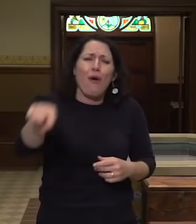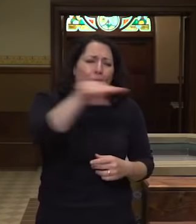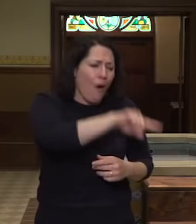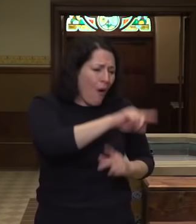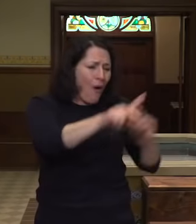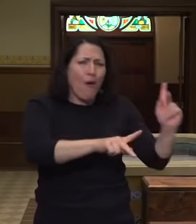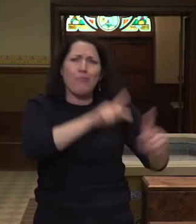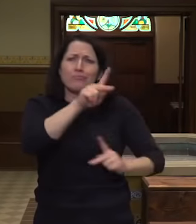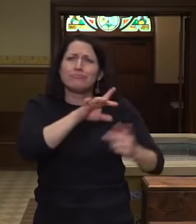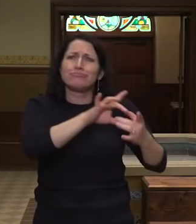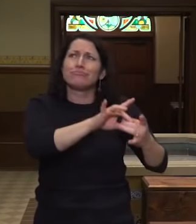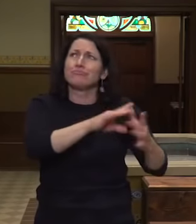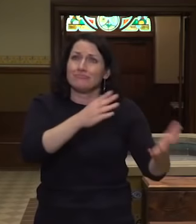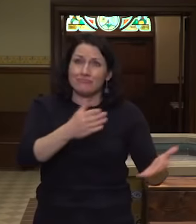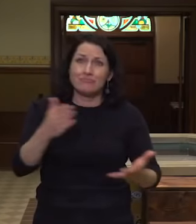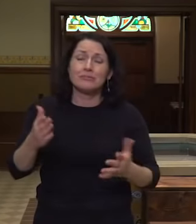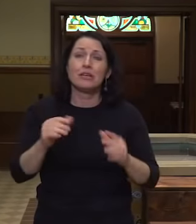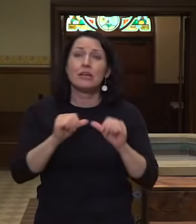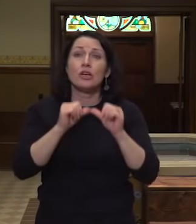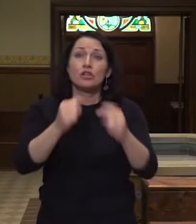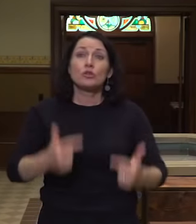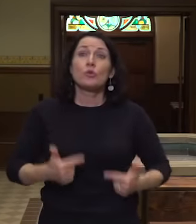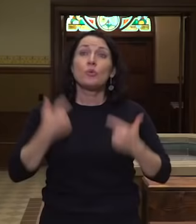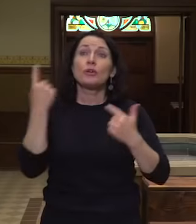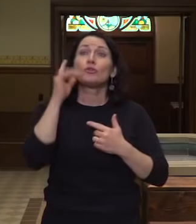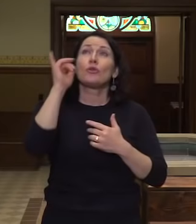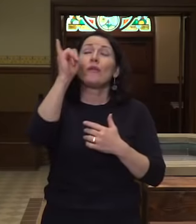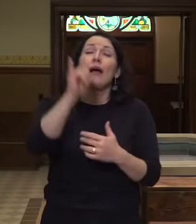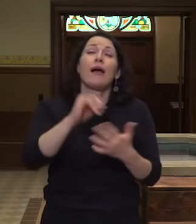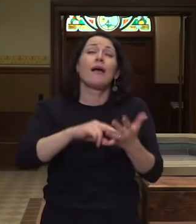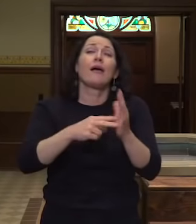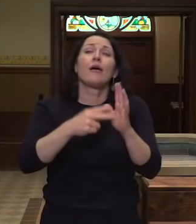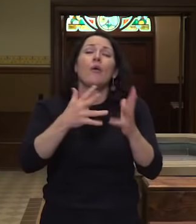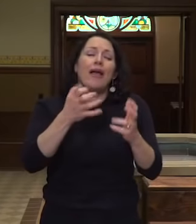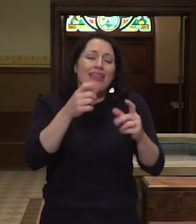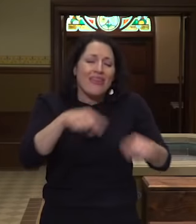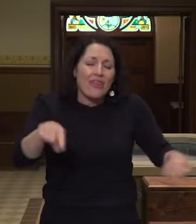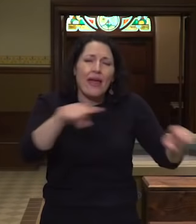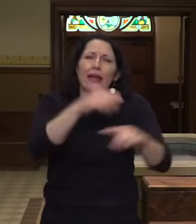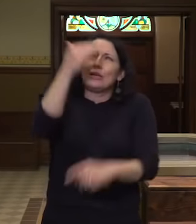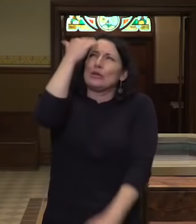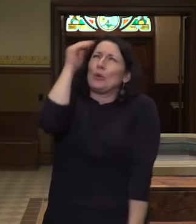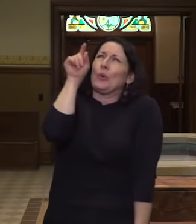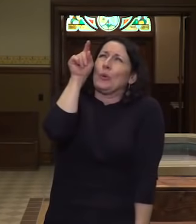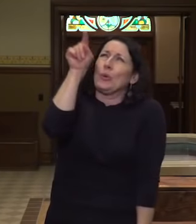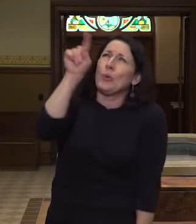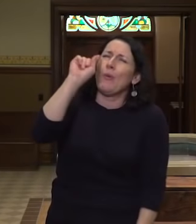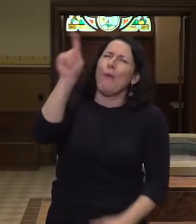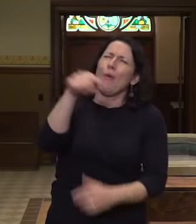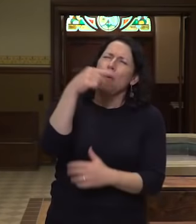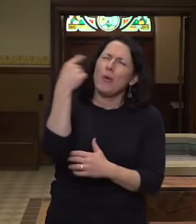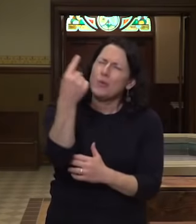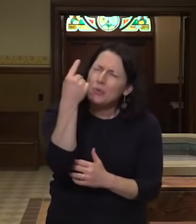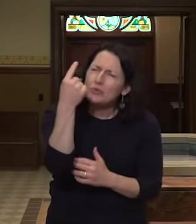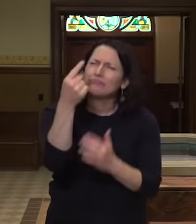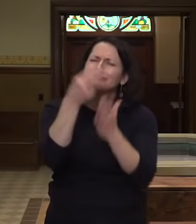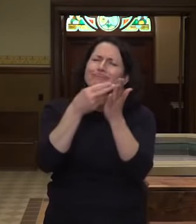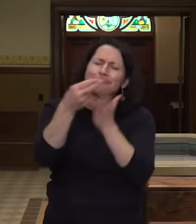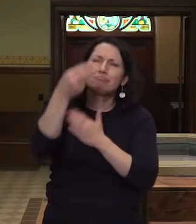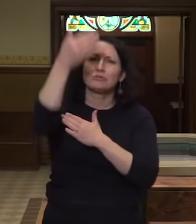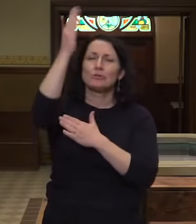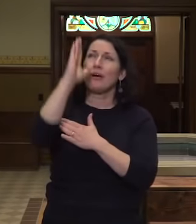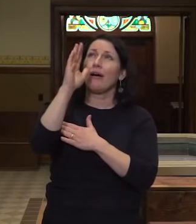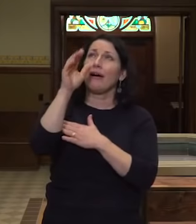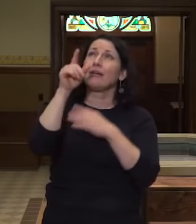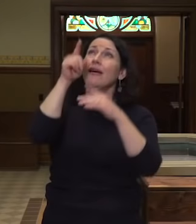So this is eternal life, that they should know you, the only true God, and the one whom